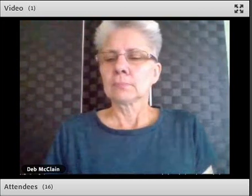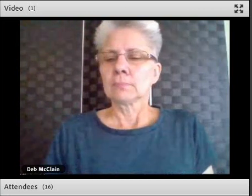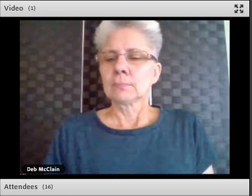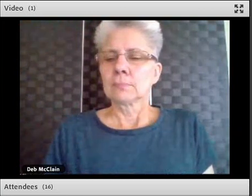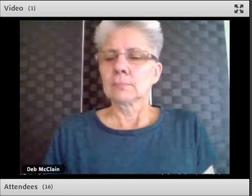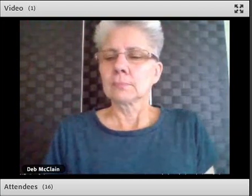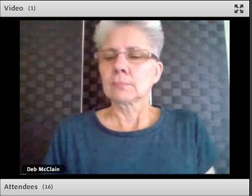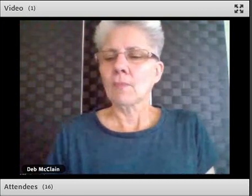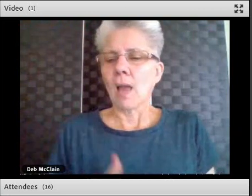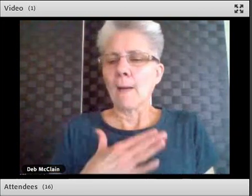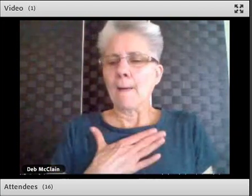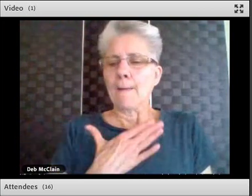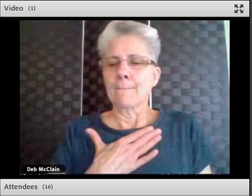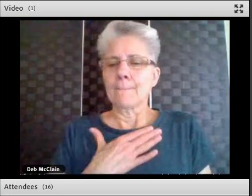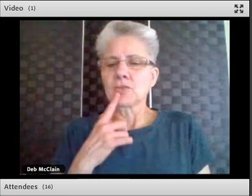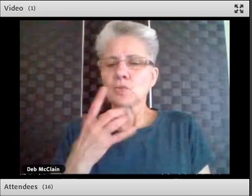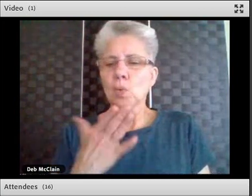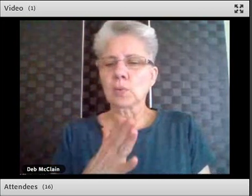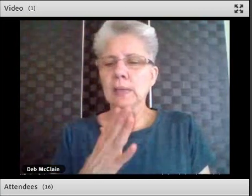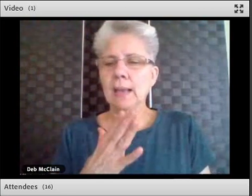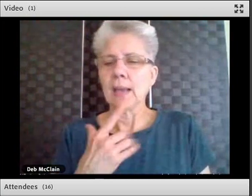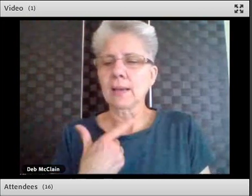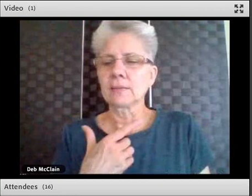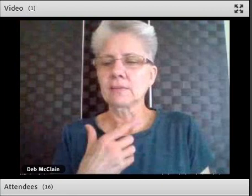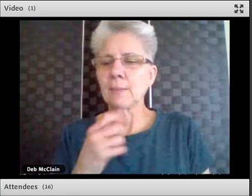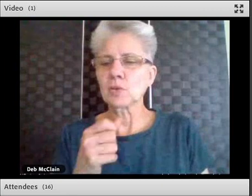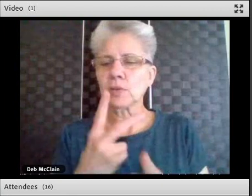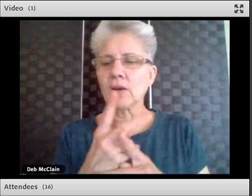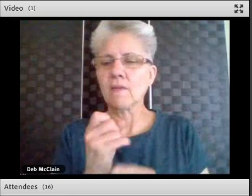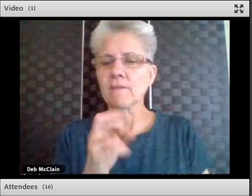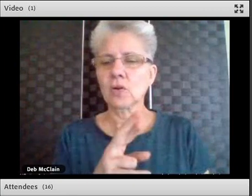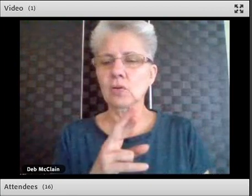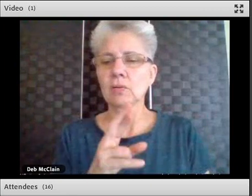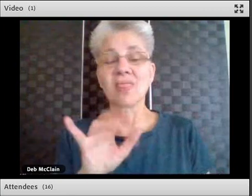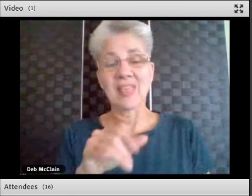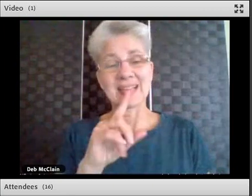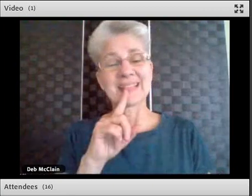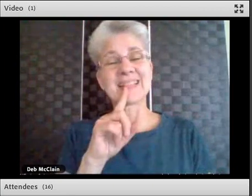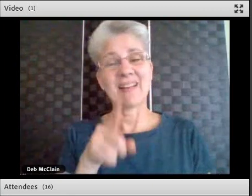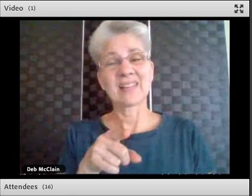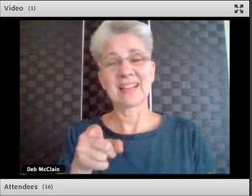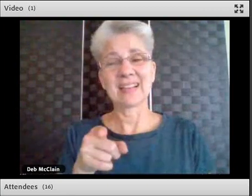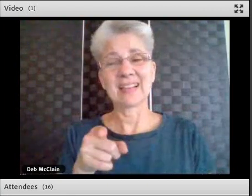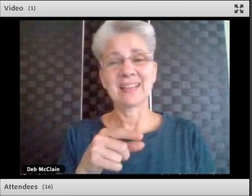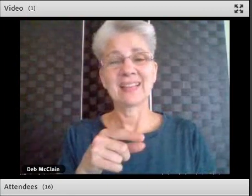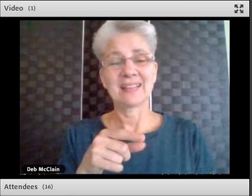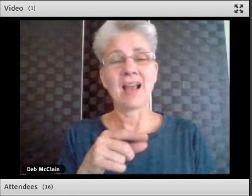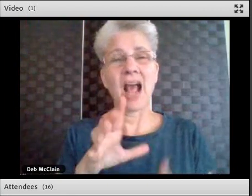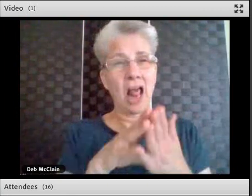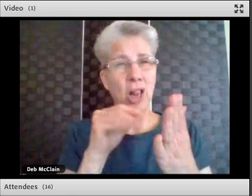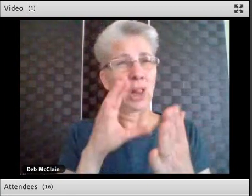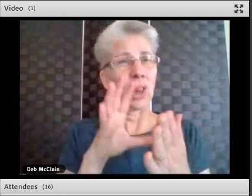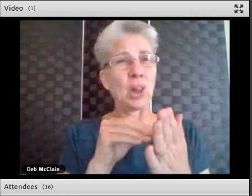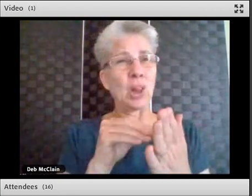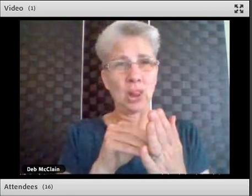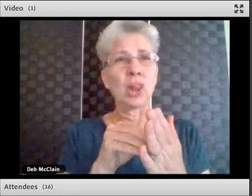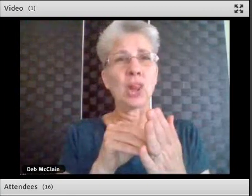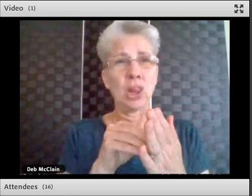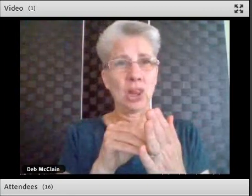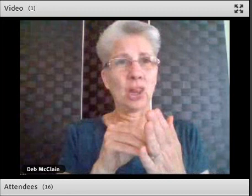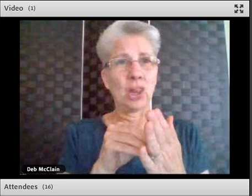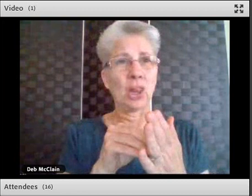Oh, great. I'm so glad she was taken care of. It's definitely a steep learning curve the first time that something like